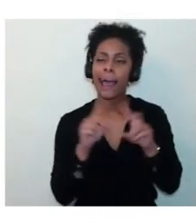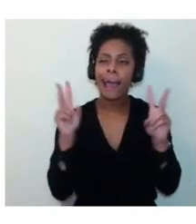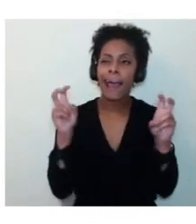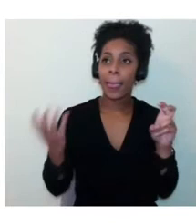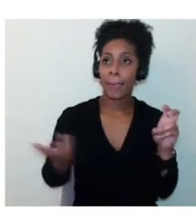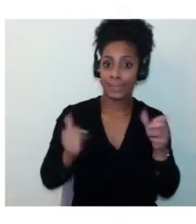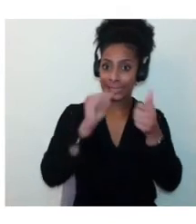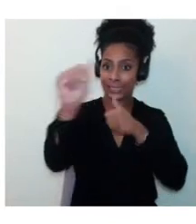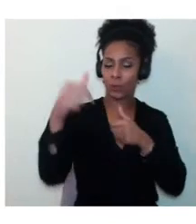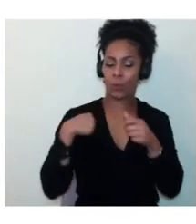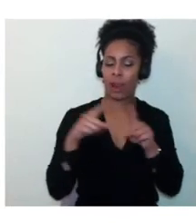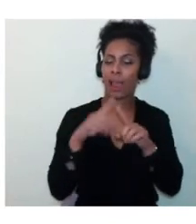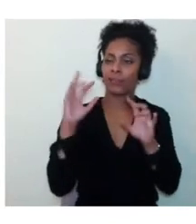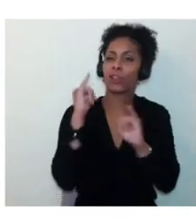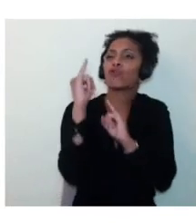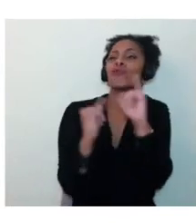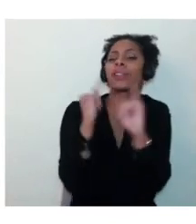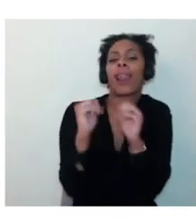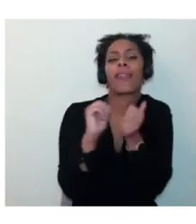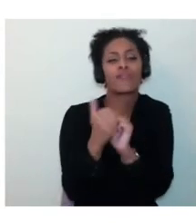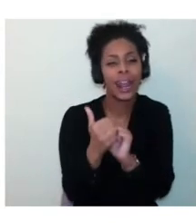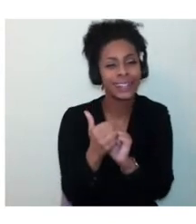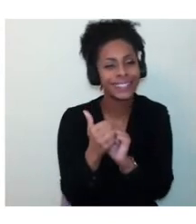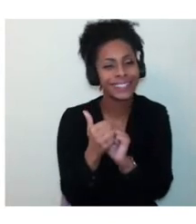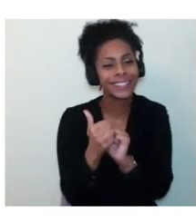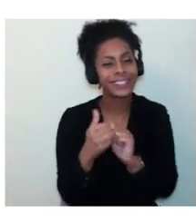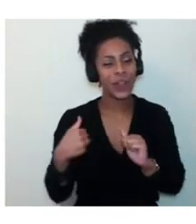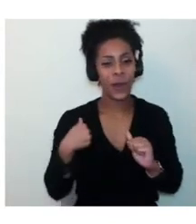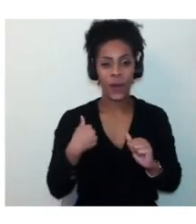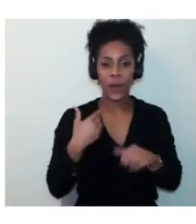the employee voice, that I see working really well at Channel 4.